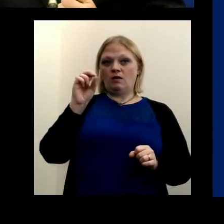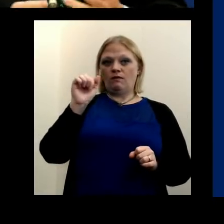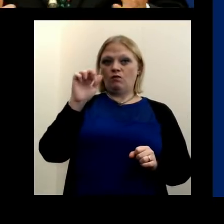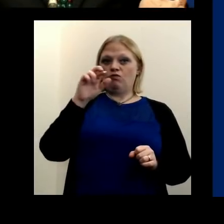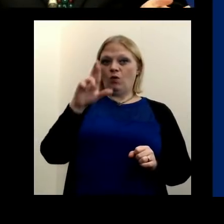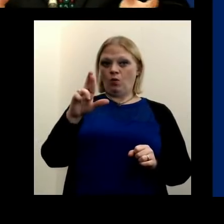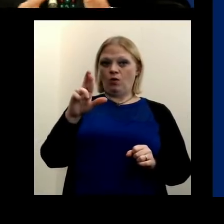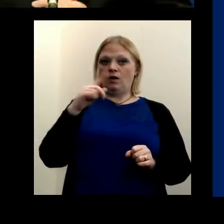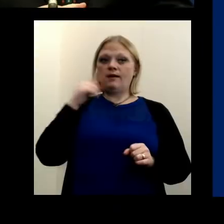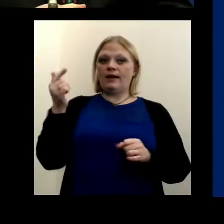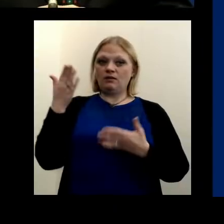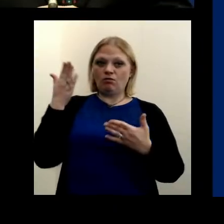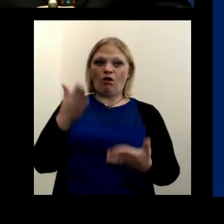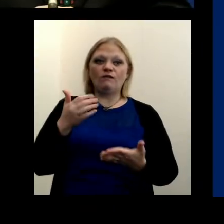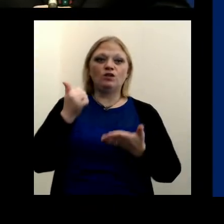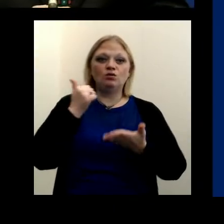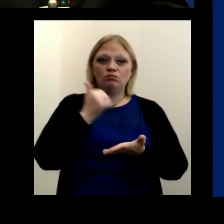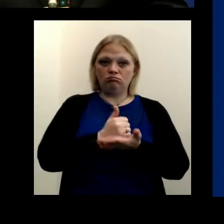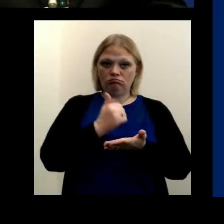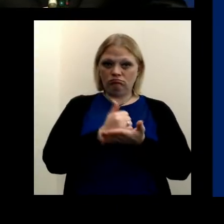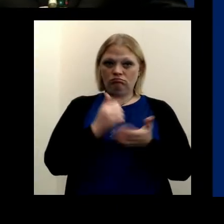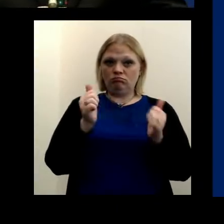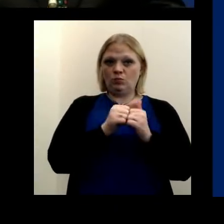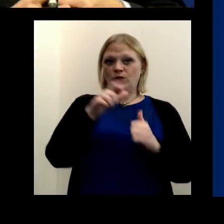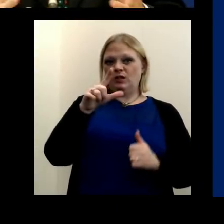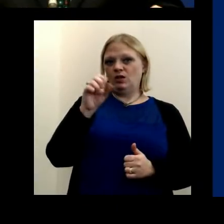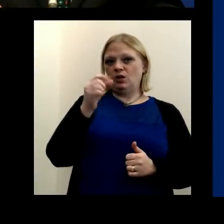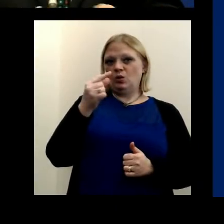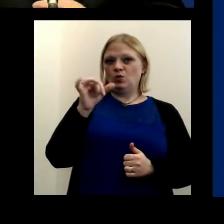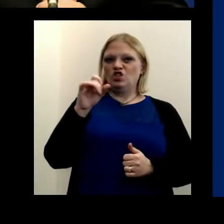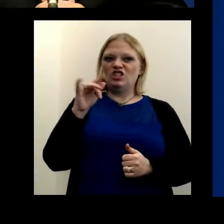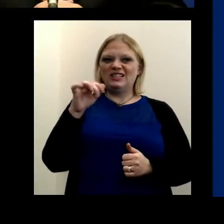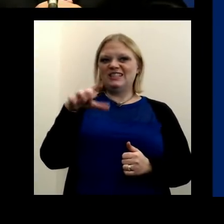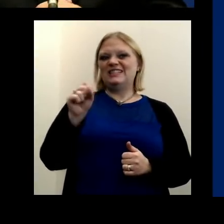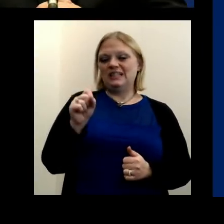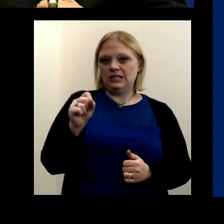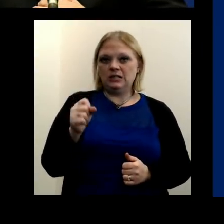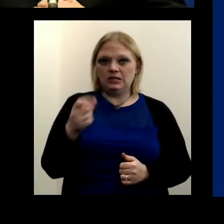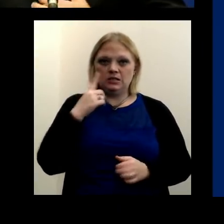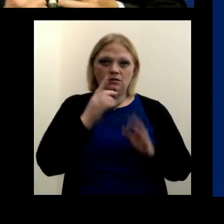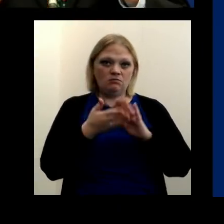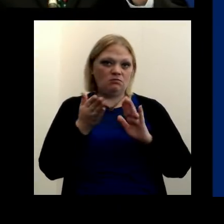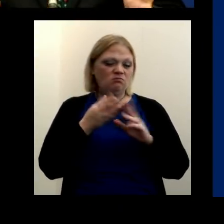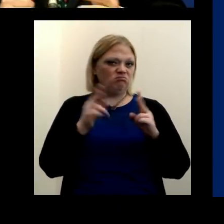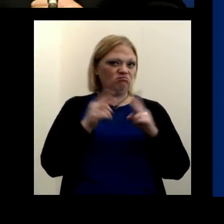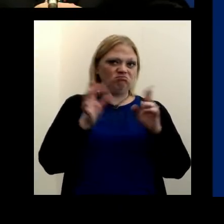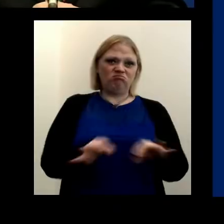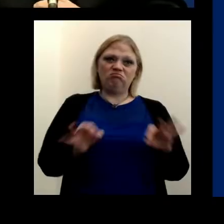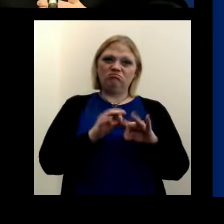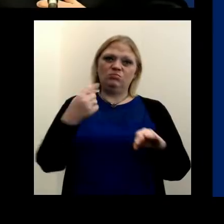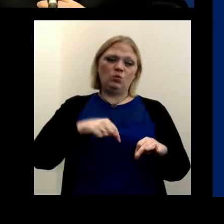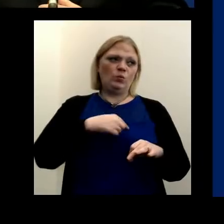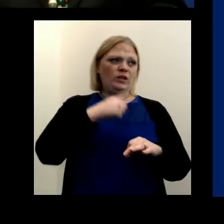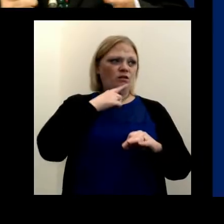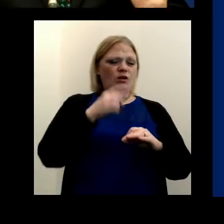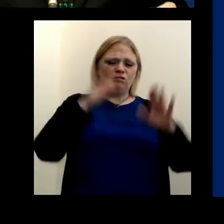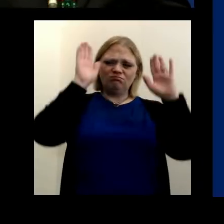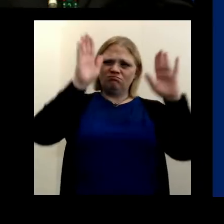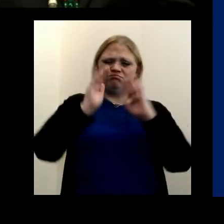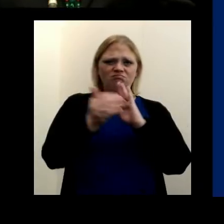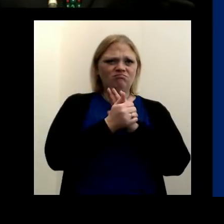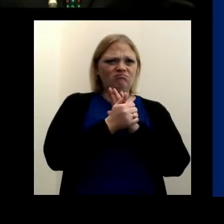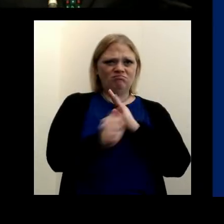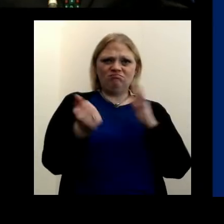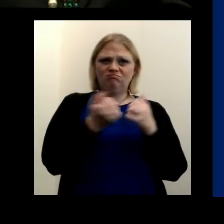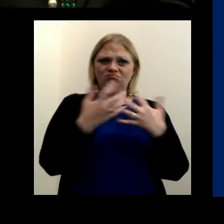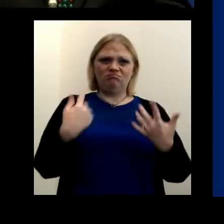county with logistics of the operation as needed. I think it's very important that while we are excellent in many of the things that we do, we understand